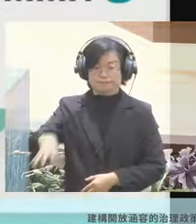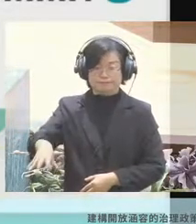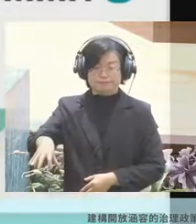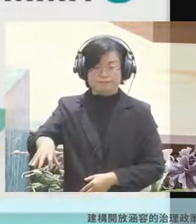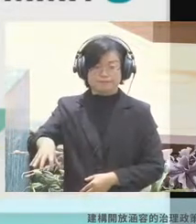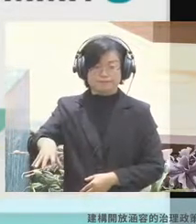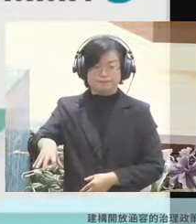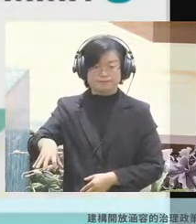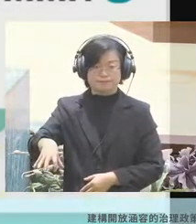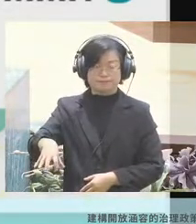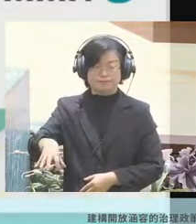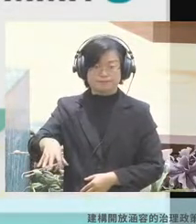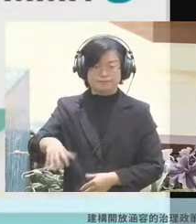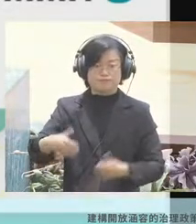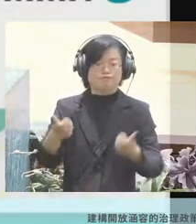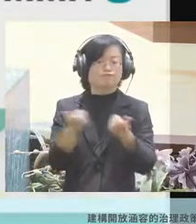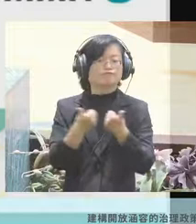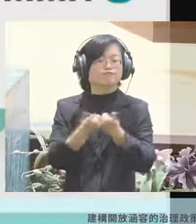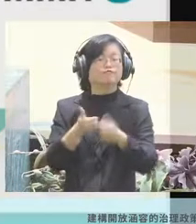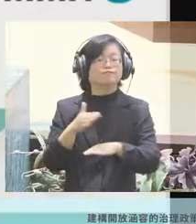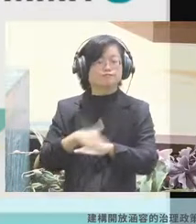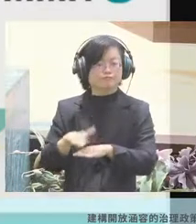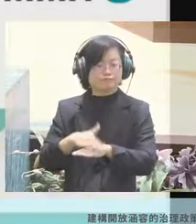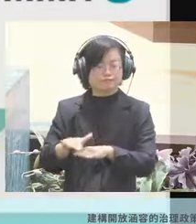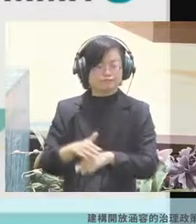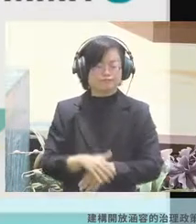share their experiences